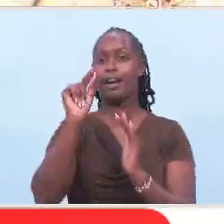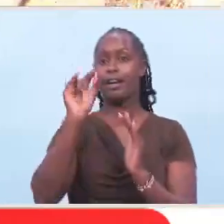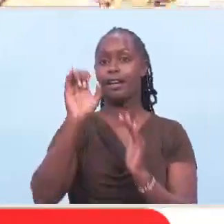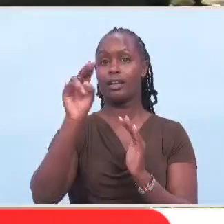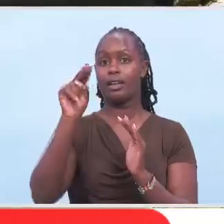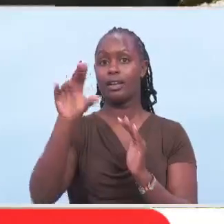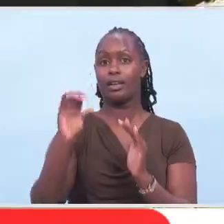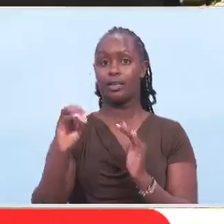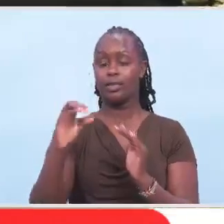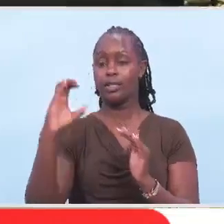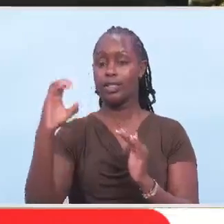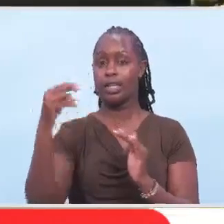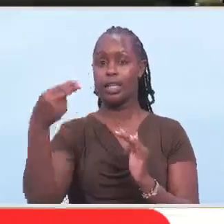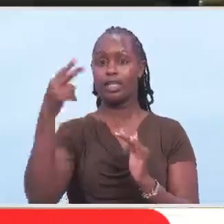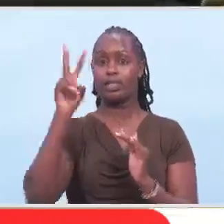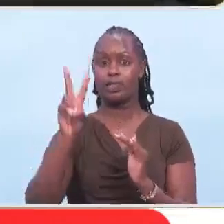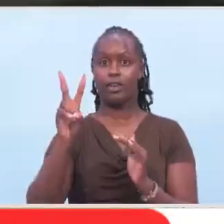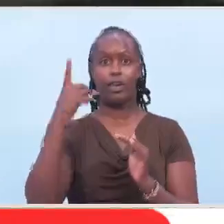over 10 years.